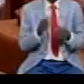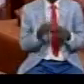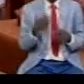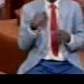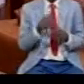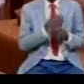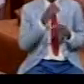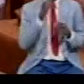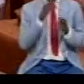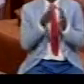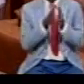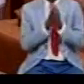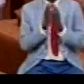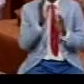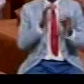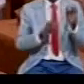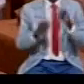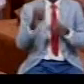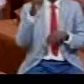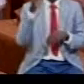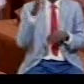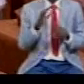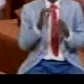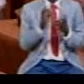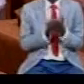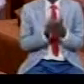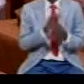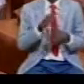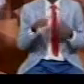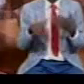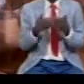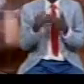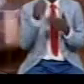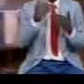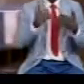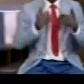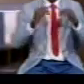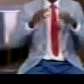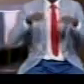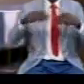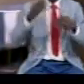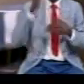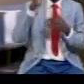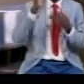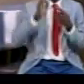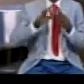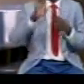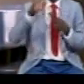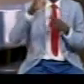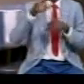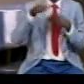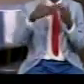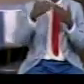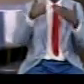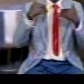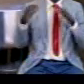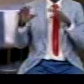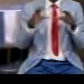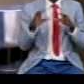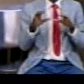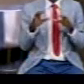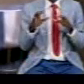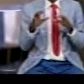O God, that all that have testified of the things you have done, you grant us the grace to spread the news